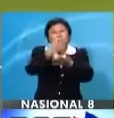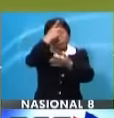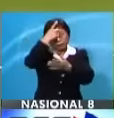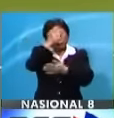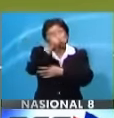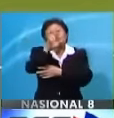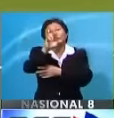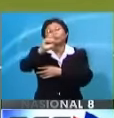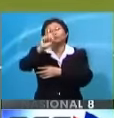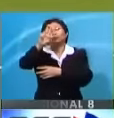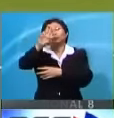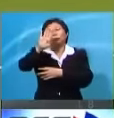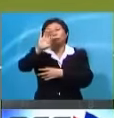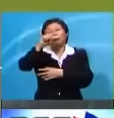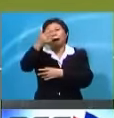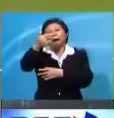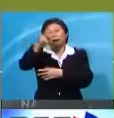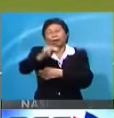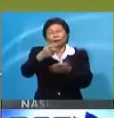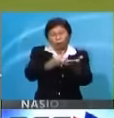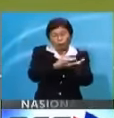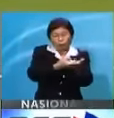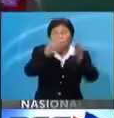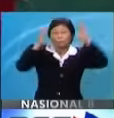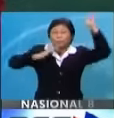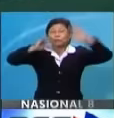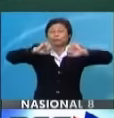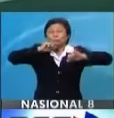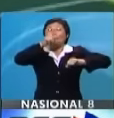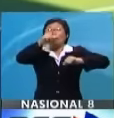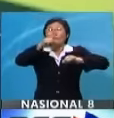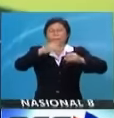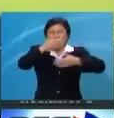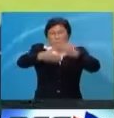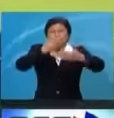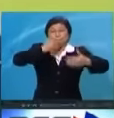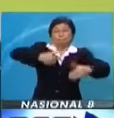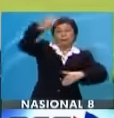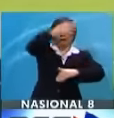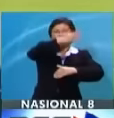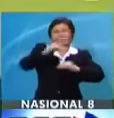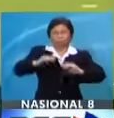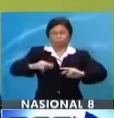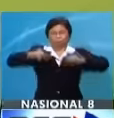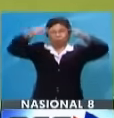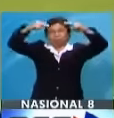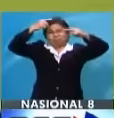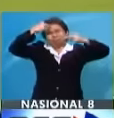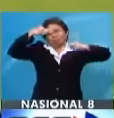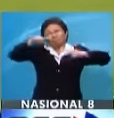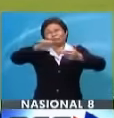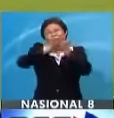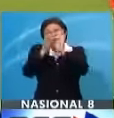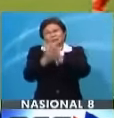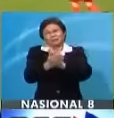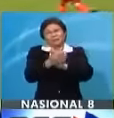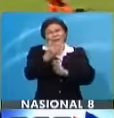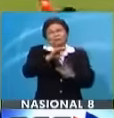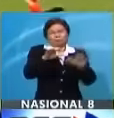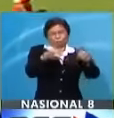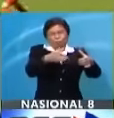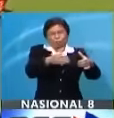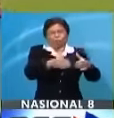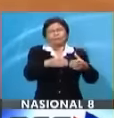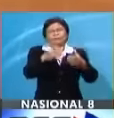Seri Subhan Kamal, hoki negara bukan sahaja dapat memastikan prestasi terbaik, malahan dipertingkatkan untuk terus menjadi antara skuad